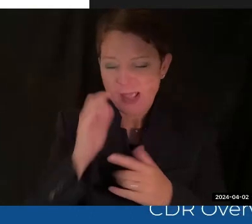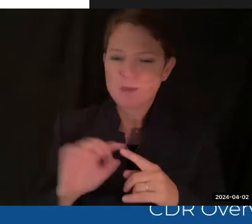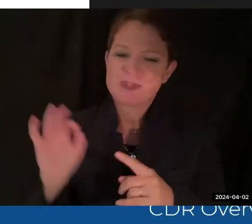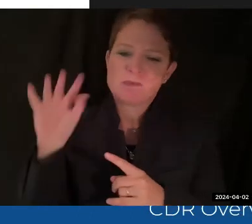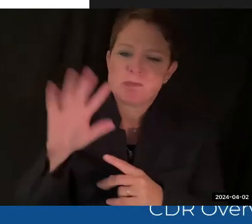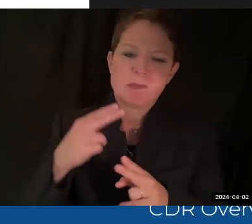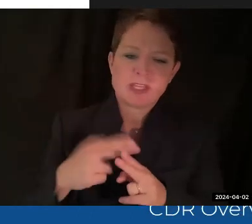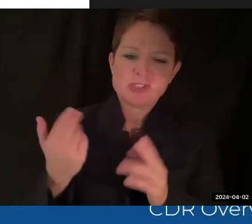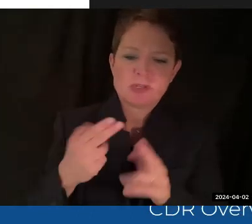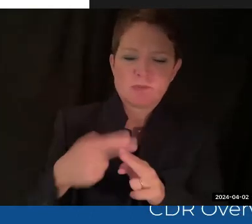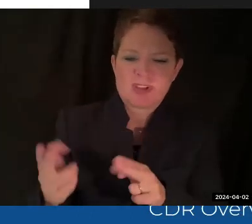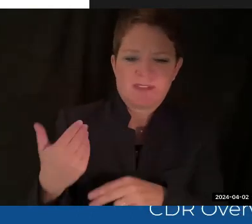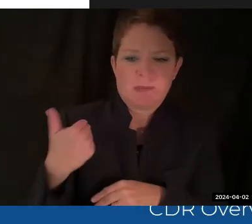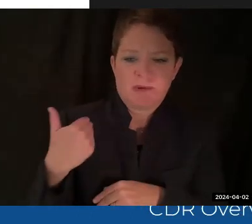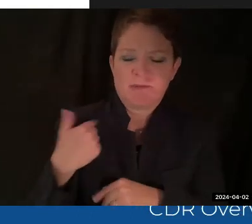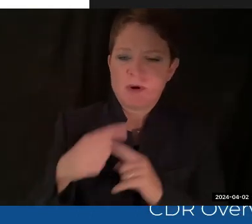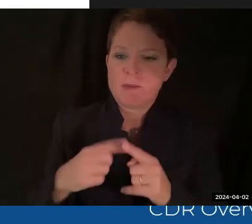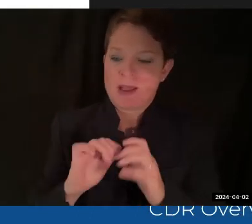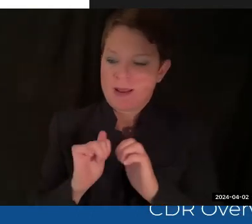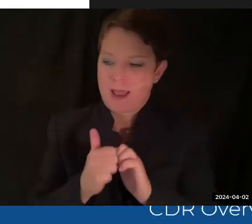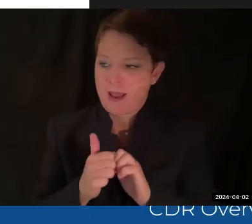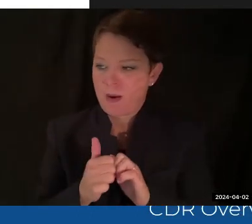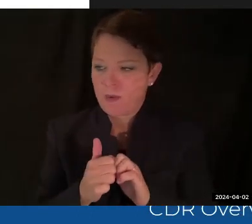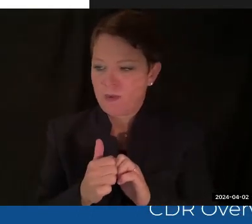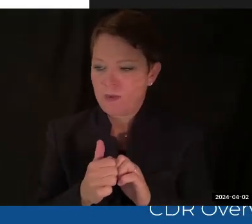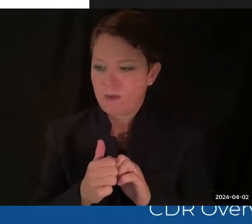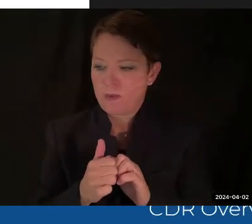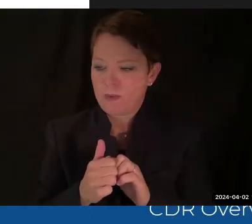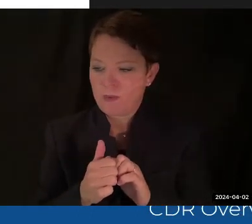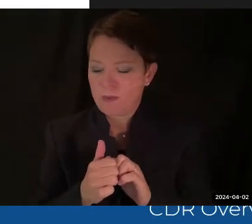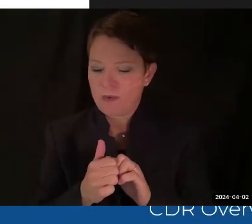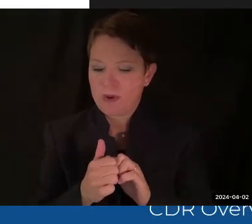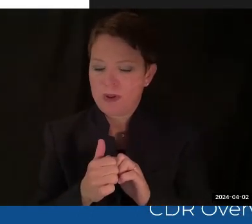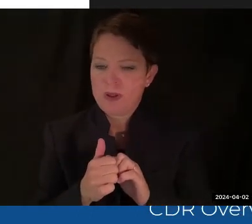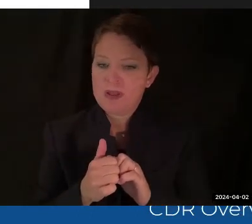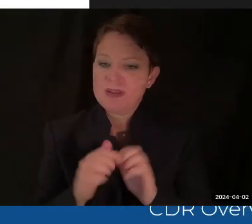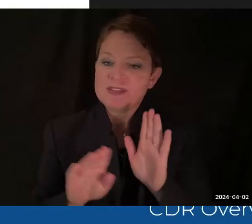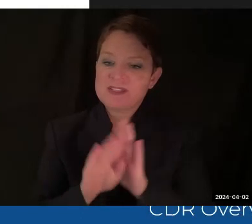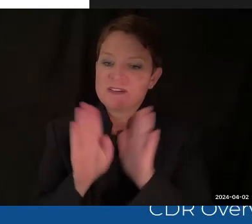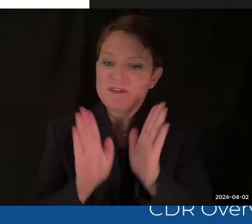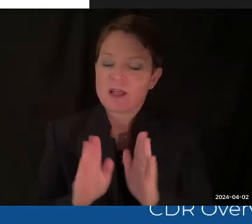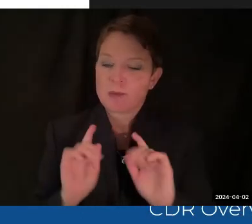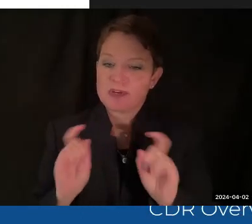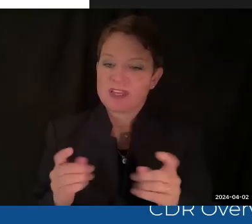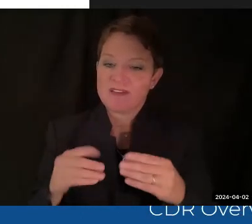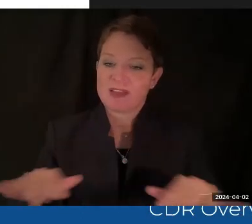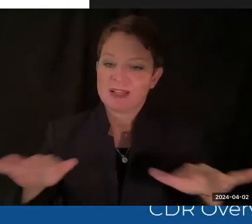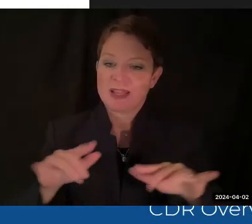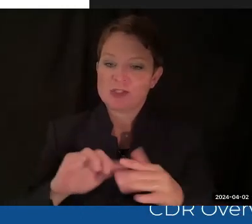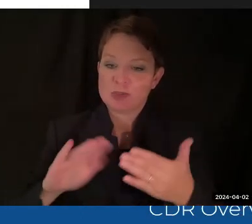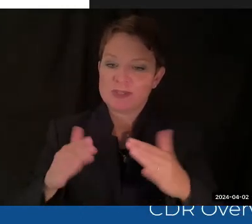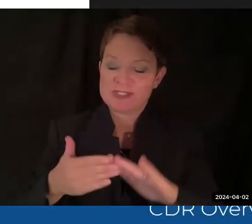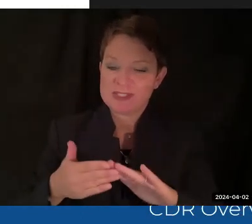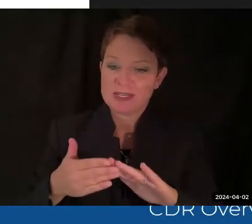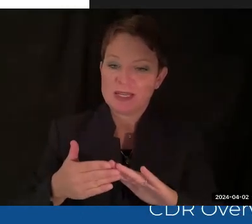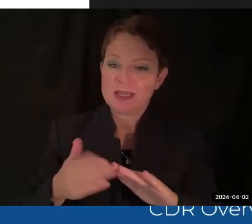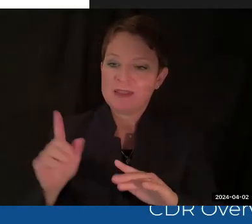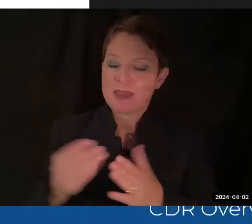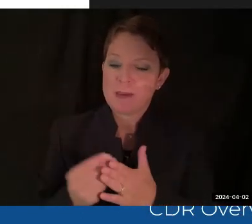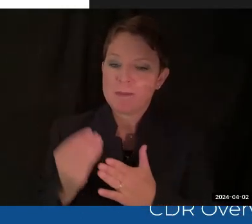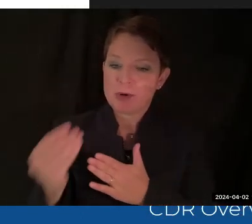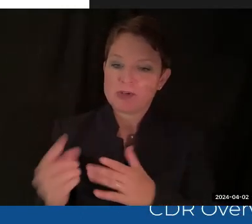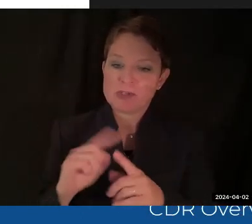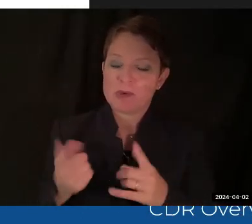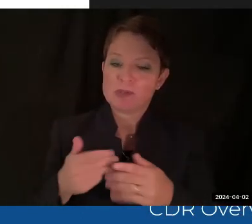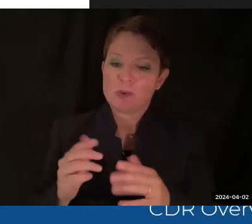bit earlier as well, about how the developers are giving land to the city that they purchased, but it's a way of